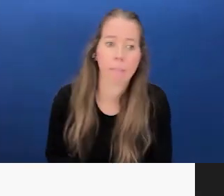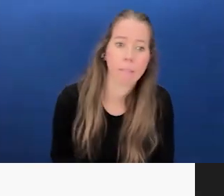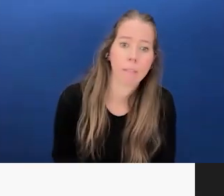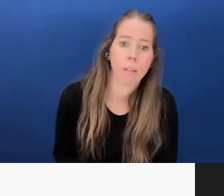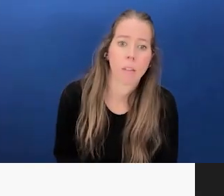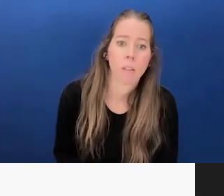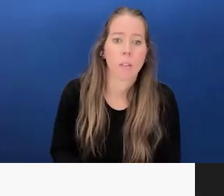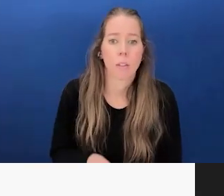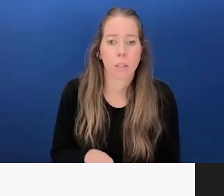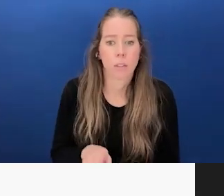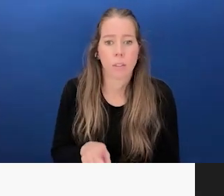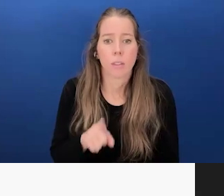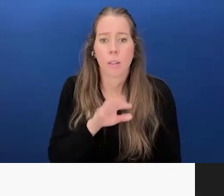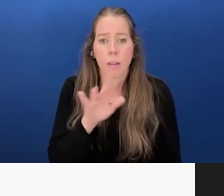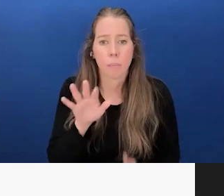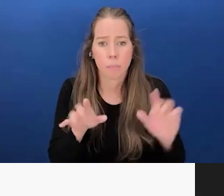yeah, it's very forgiving.